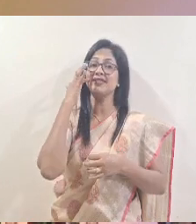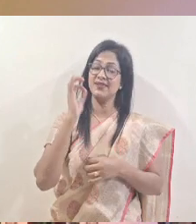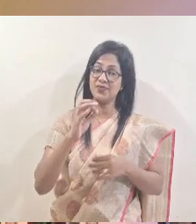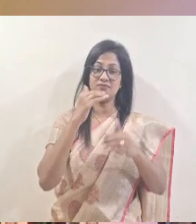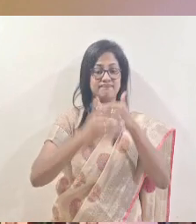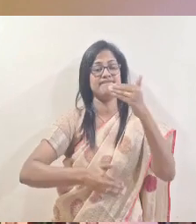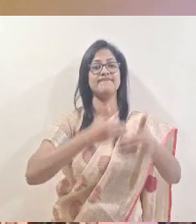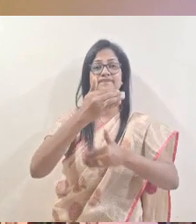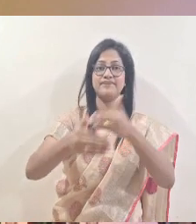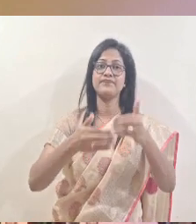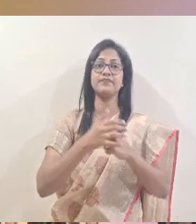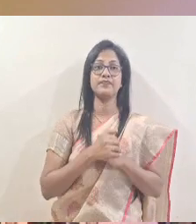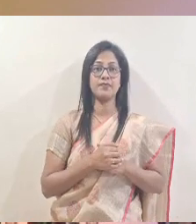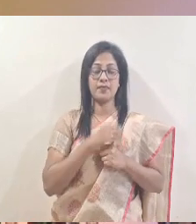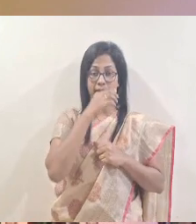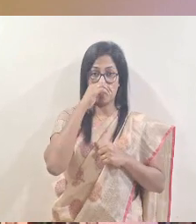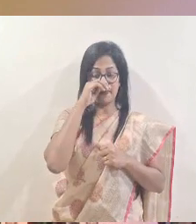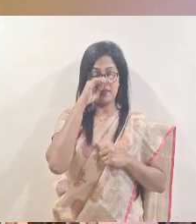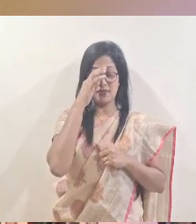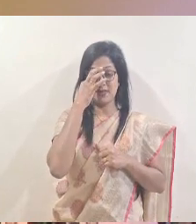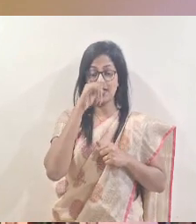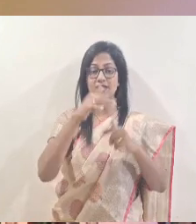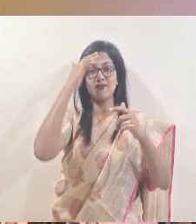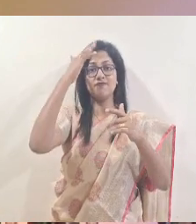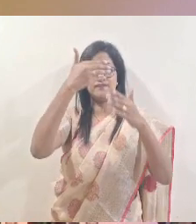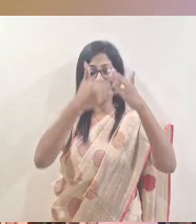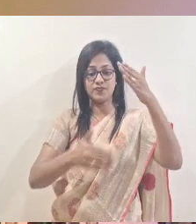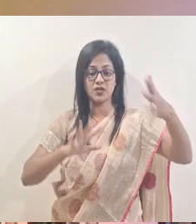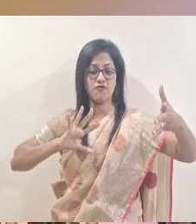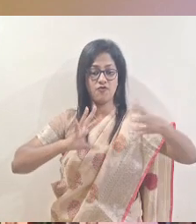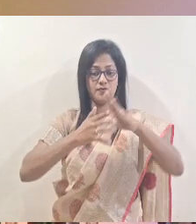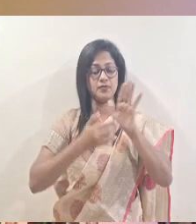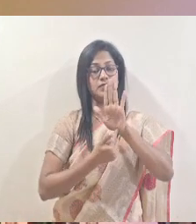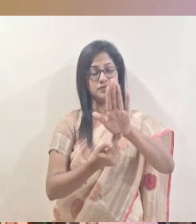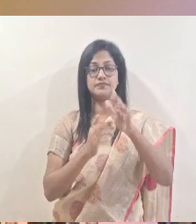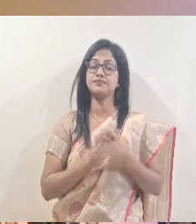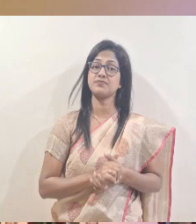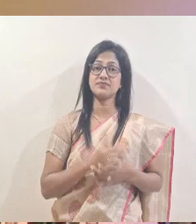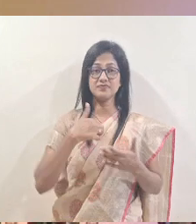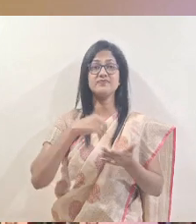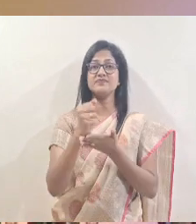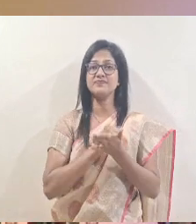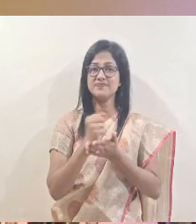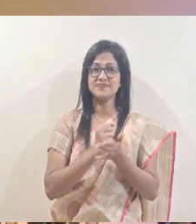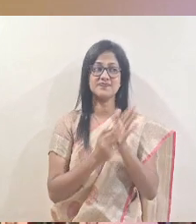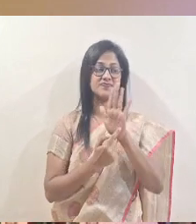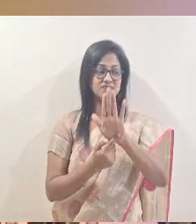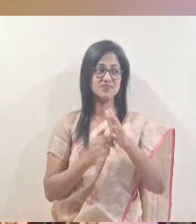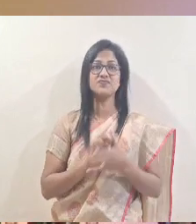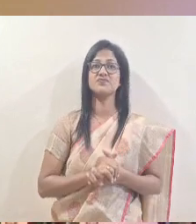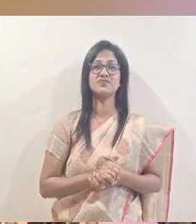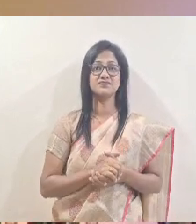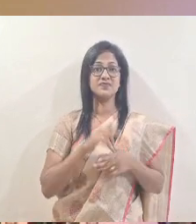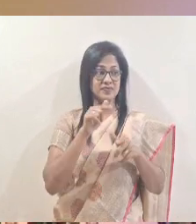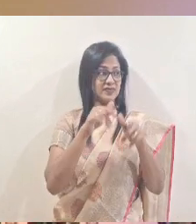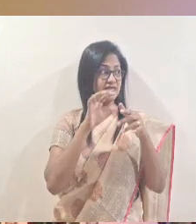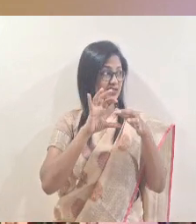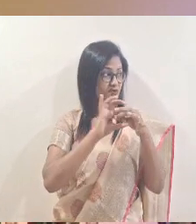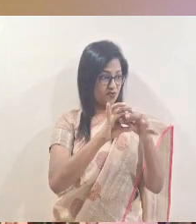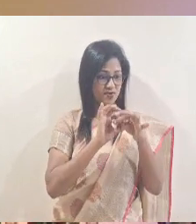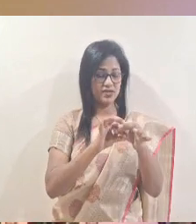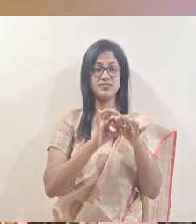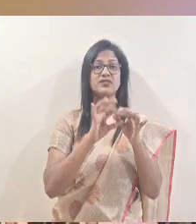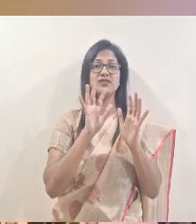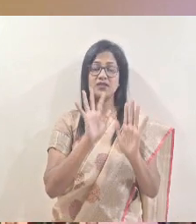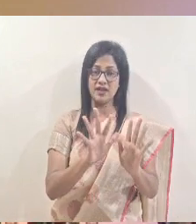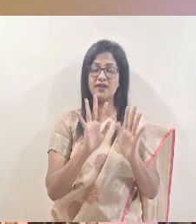analysis was carried on, where this is the mathematical formulation of the same. And we tried to understand whether there exists a